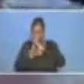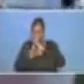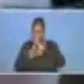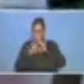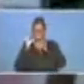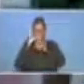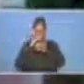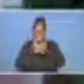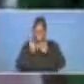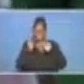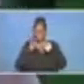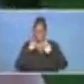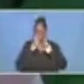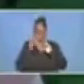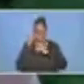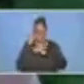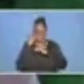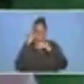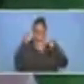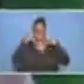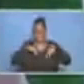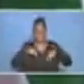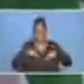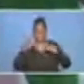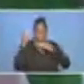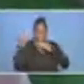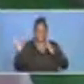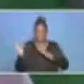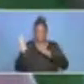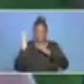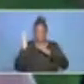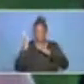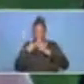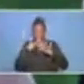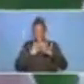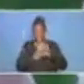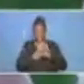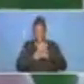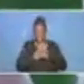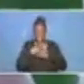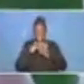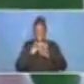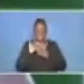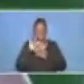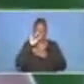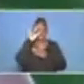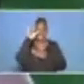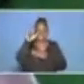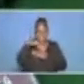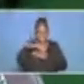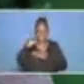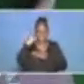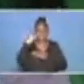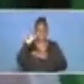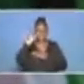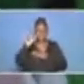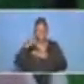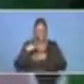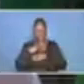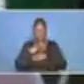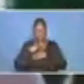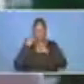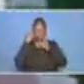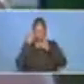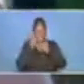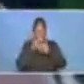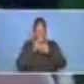very aggressive. We did not waste time. The minute that the doors were able to open and the planes were flying, we put a marketing